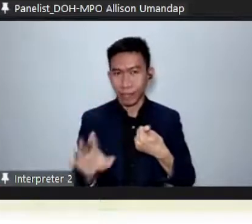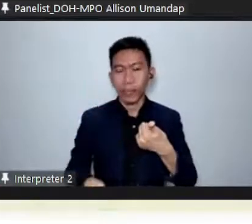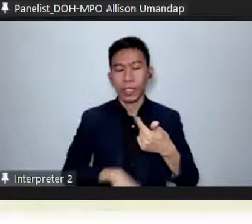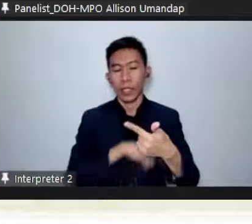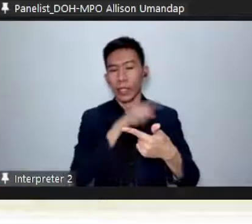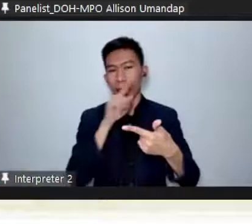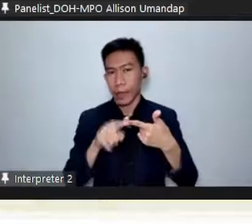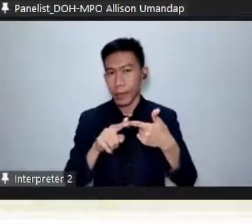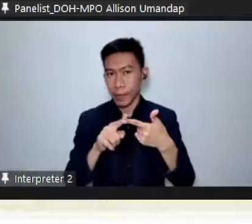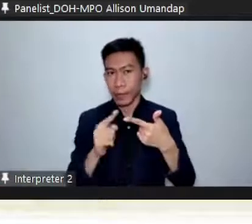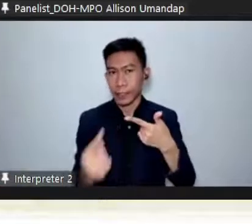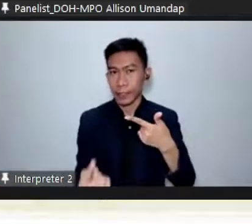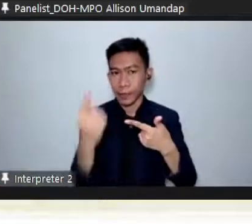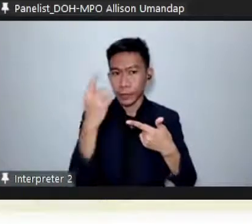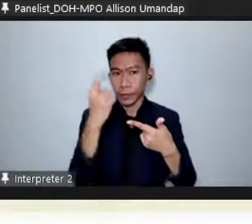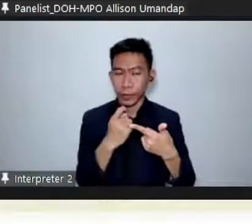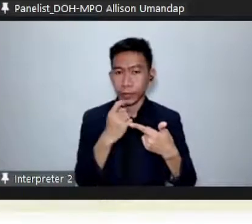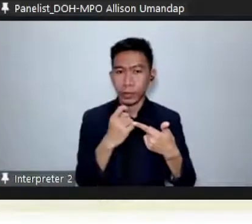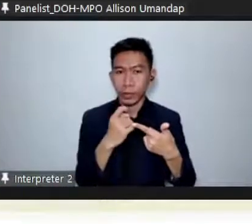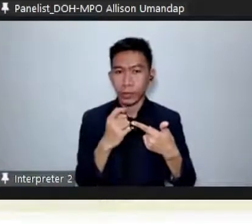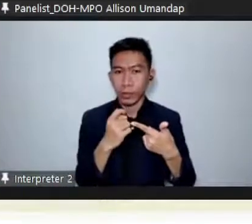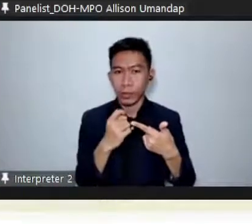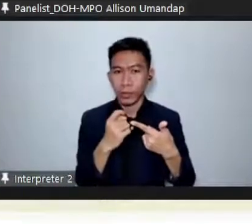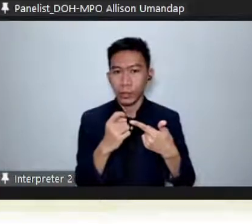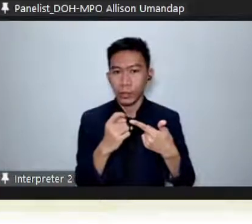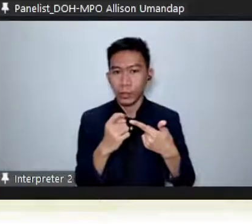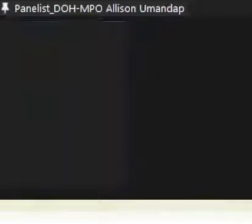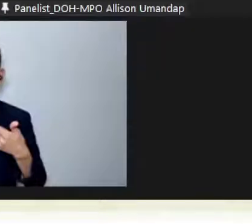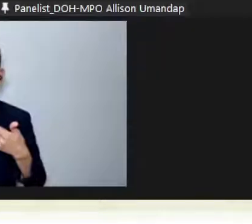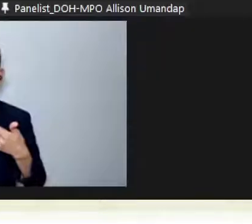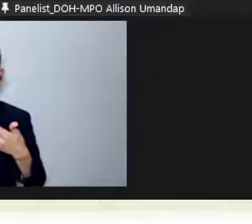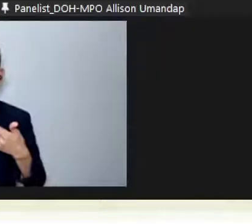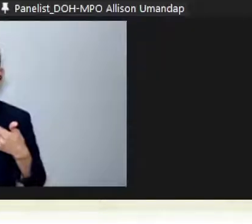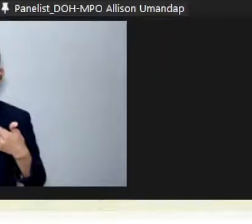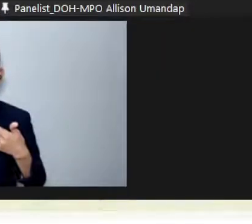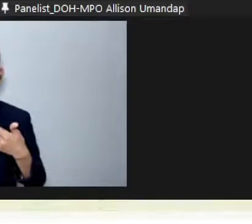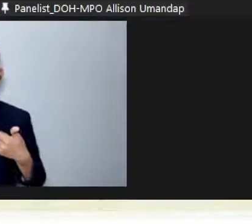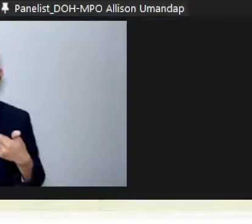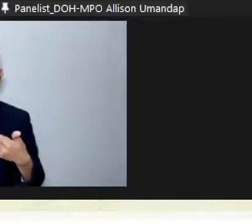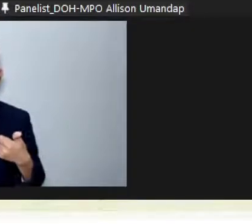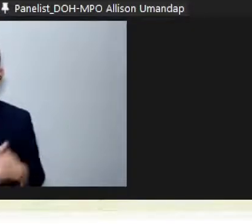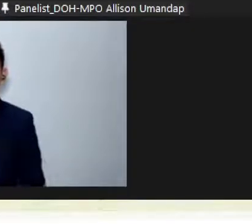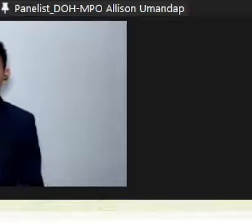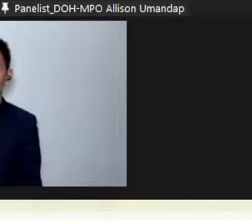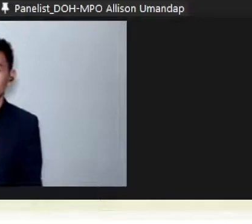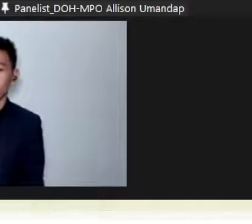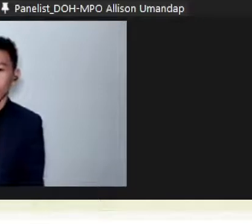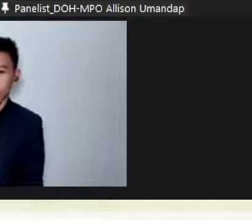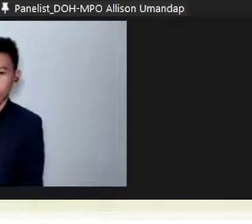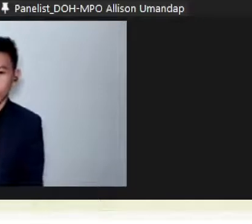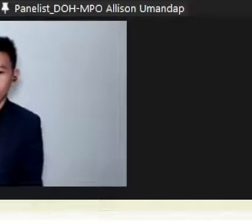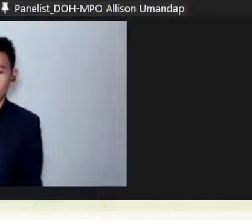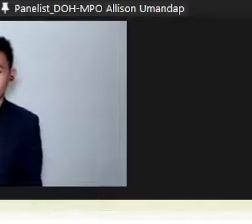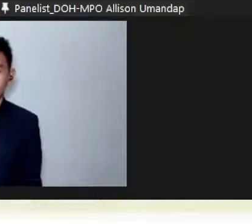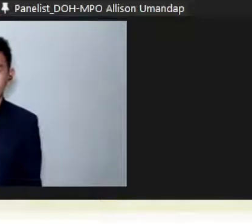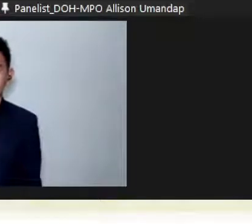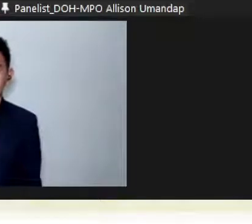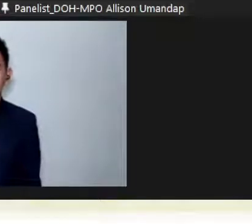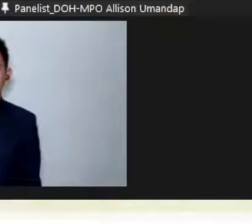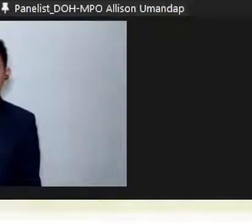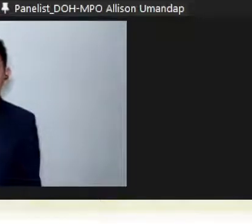the second. Okay, the second one really is the UN